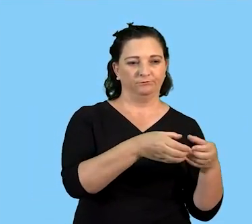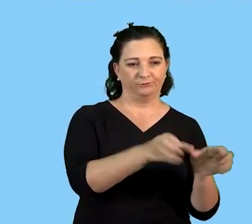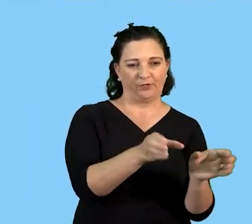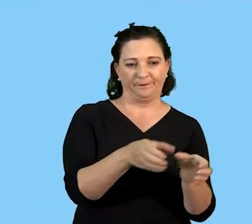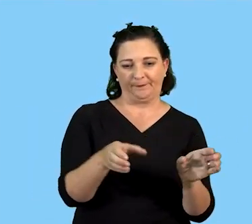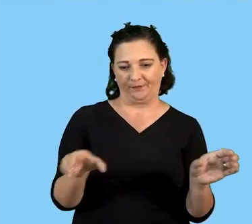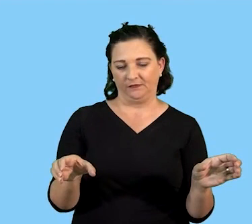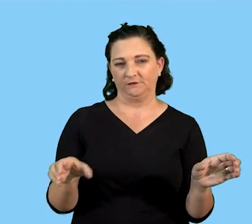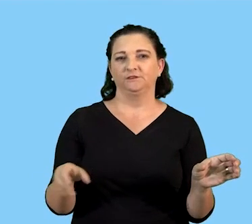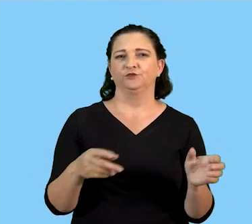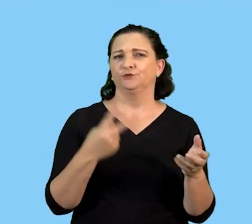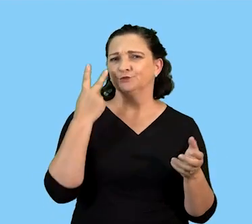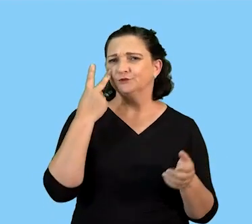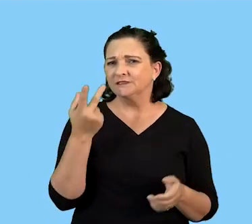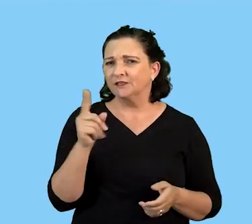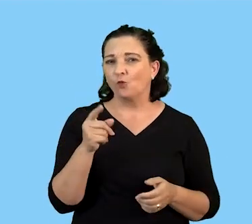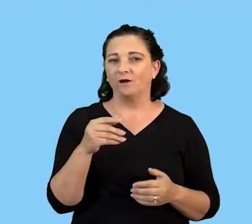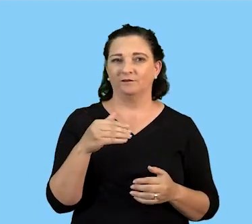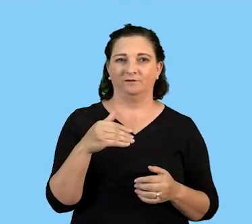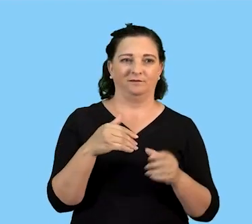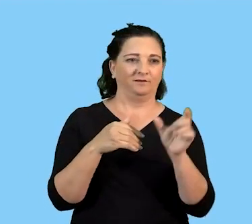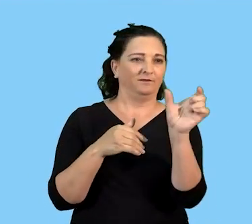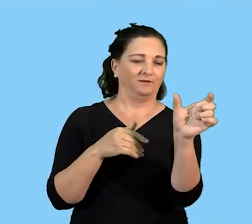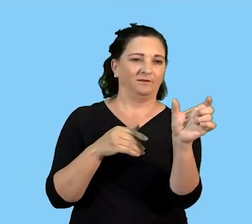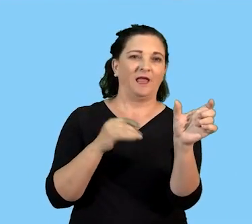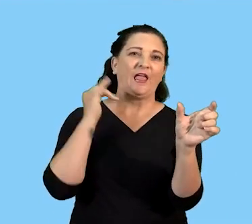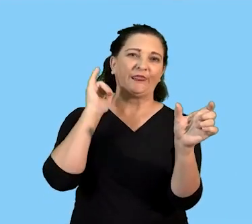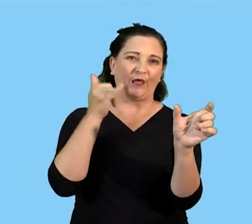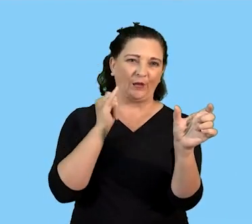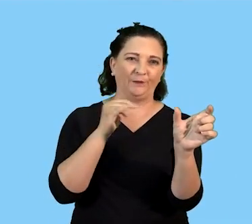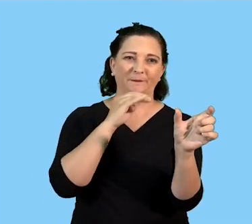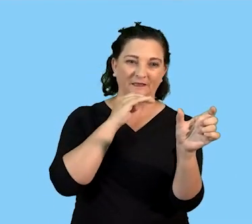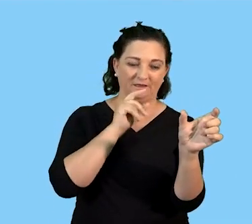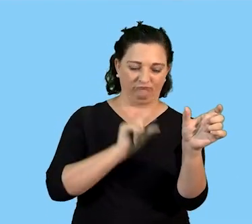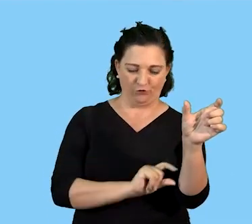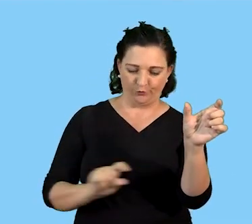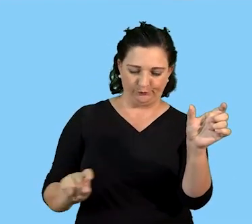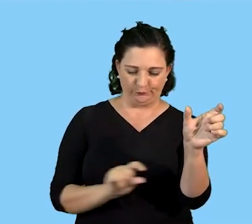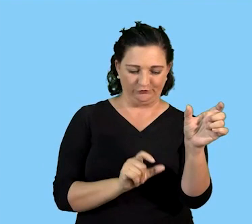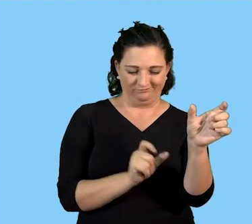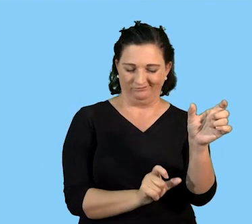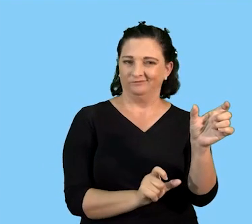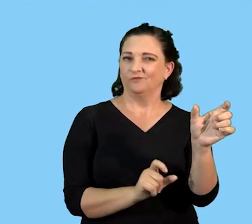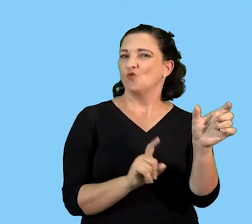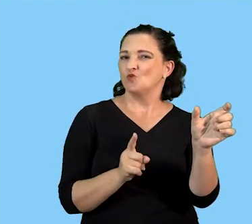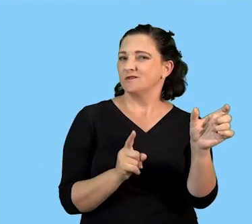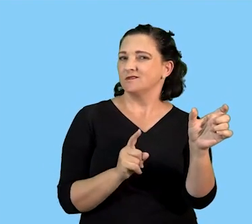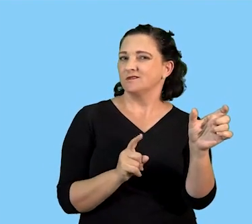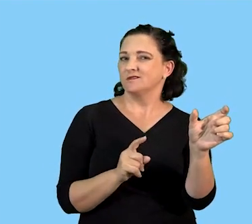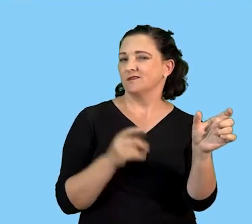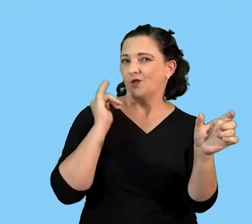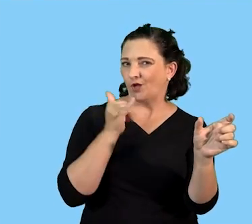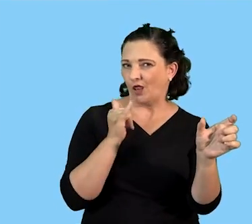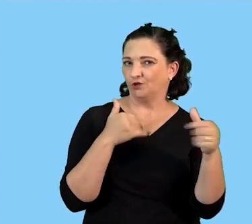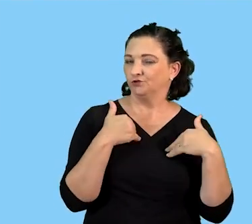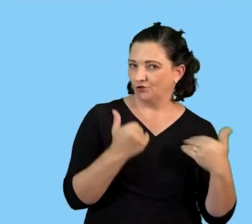it simply shows, look at the highlighted part, it's highlighted in yellow. So these are the activities that they have broken down, that this